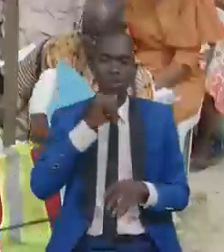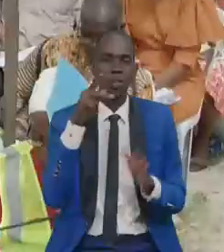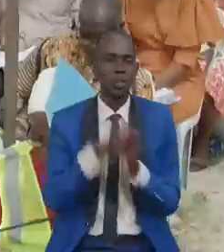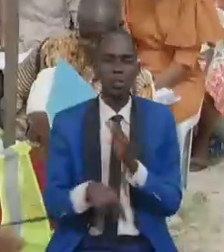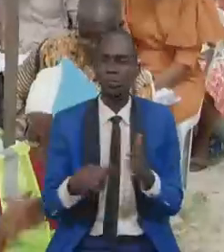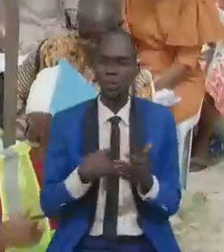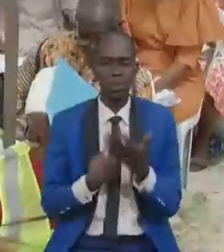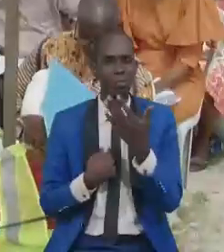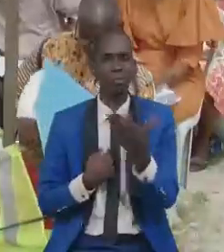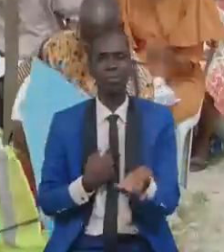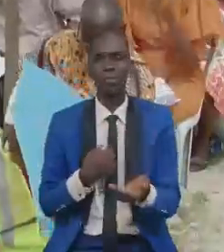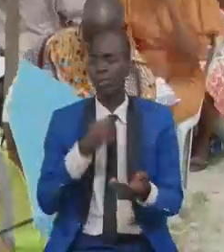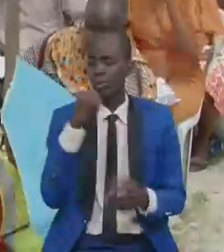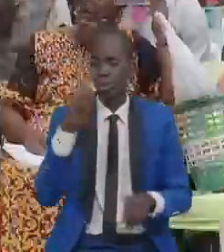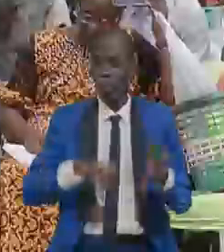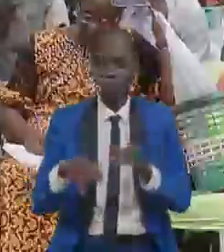That's how you say your own.